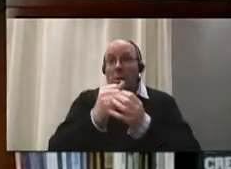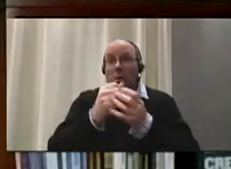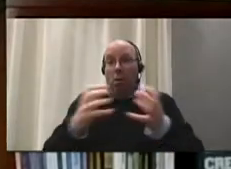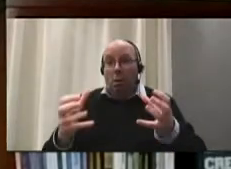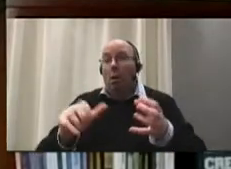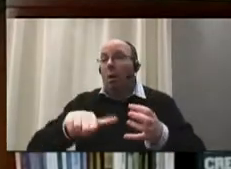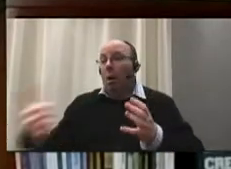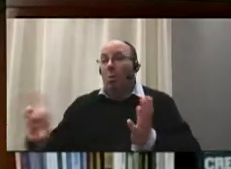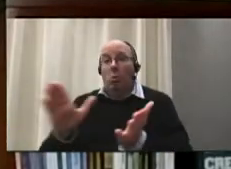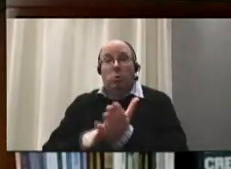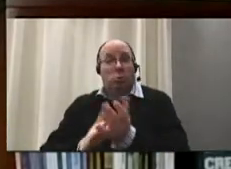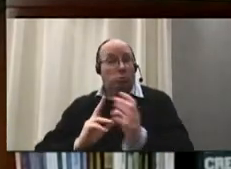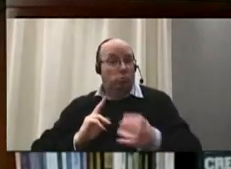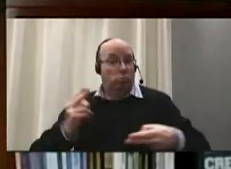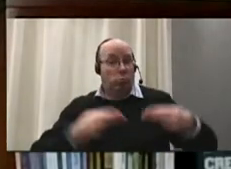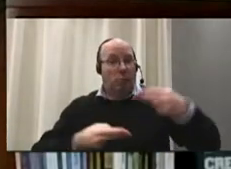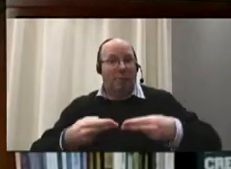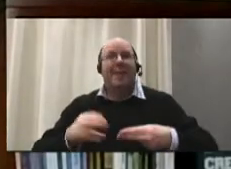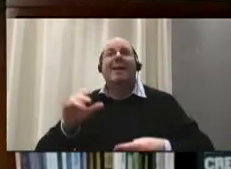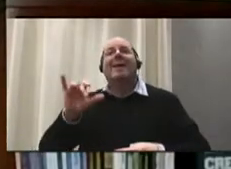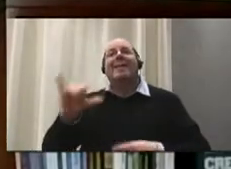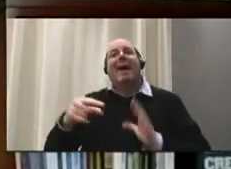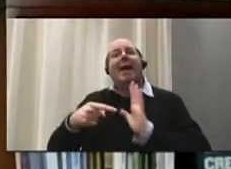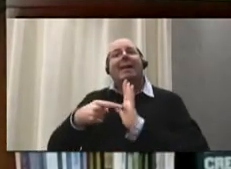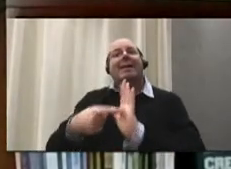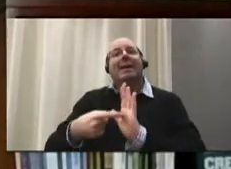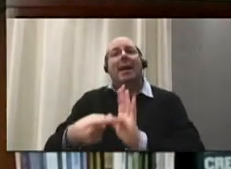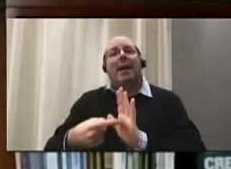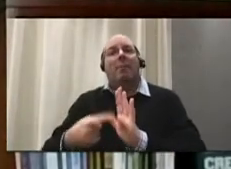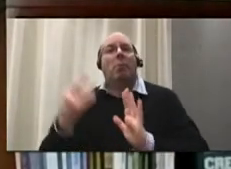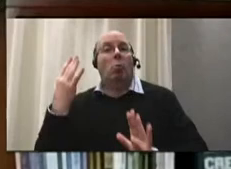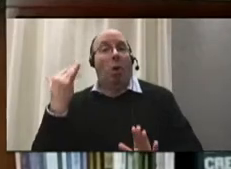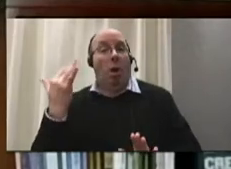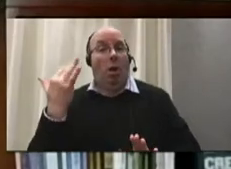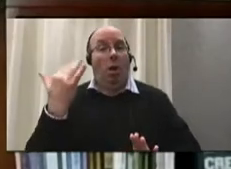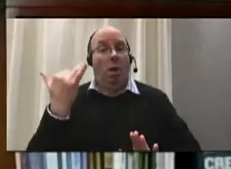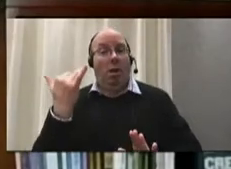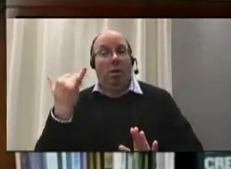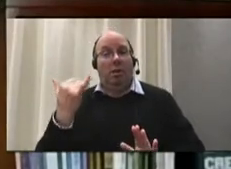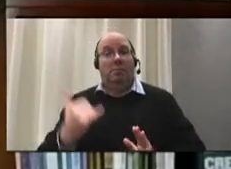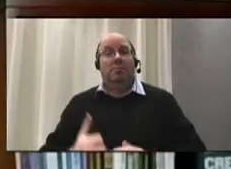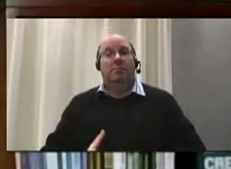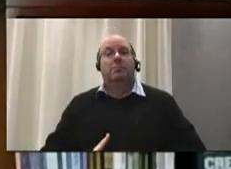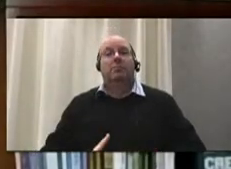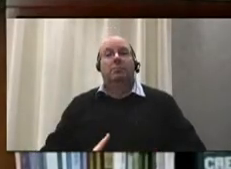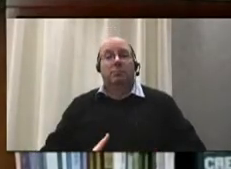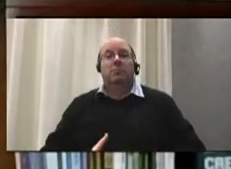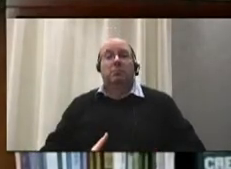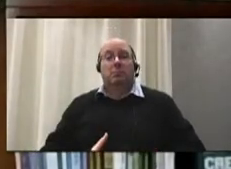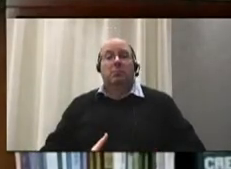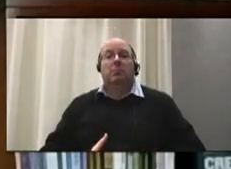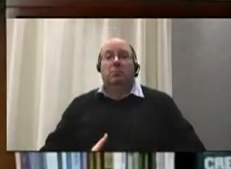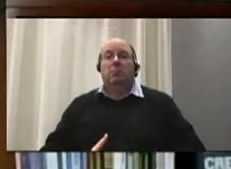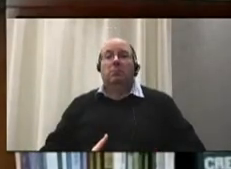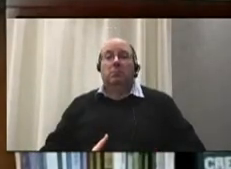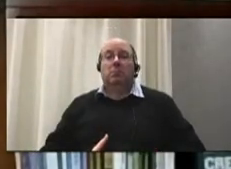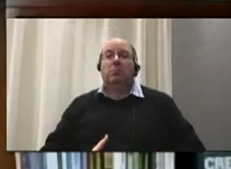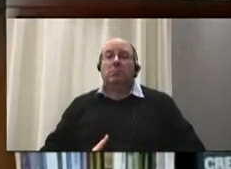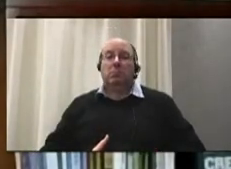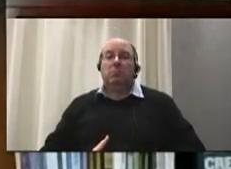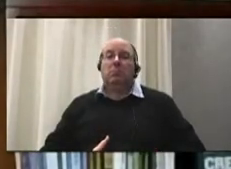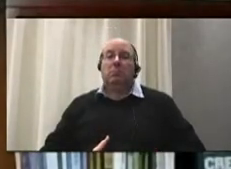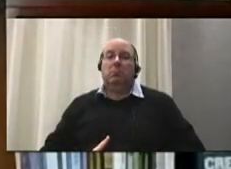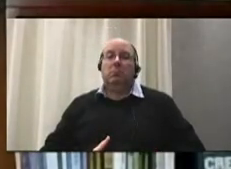as an example, because when we get into programs, and you know, we know what some of them are, KIPP, you know, programs